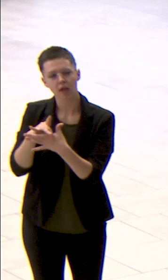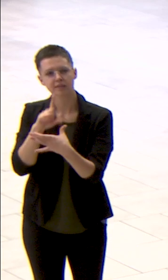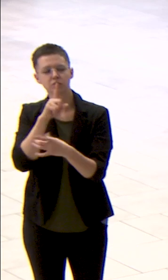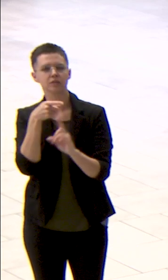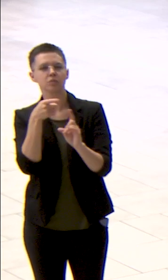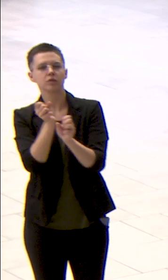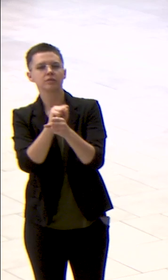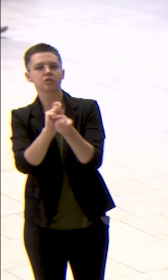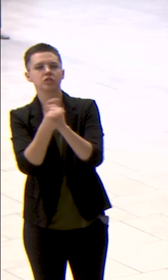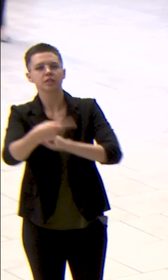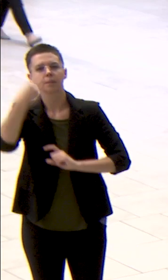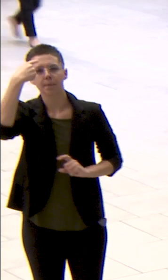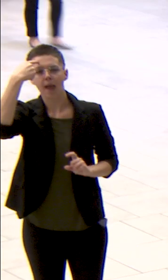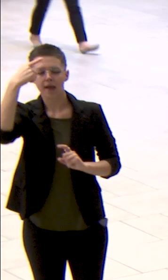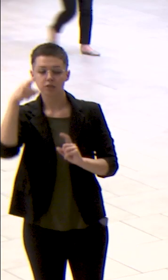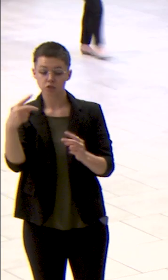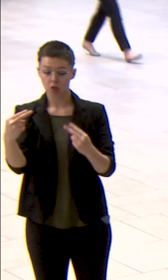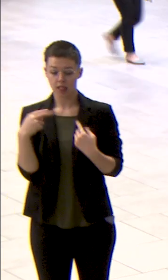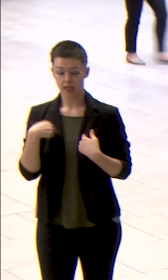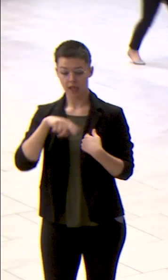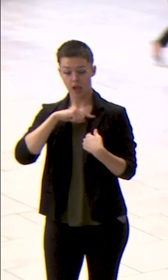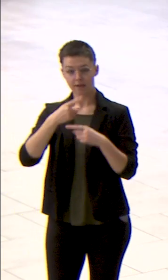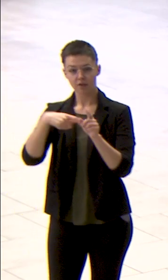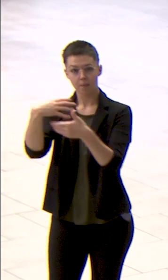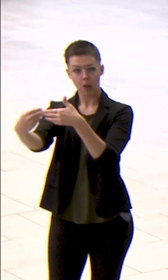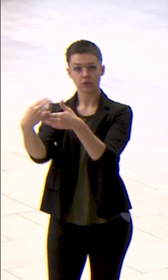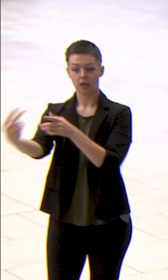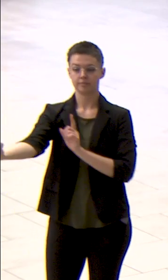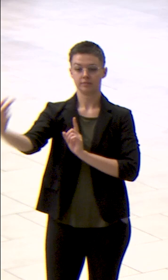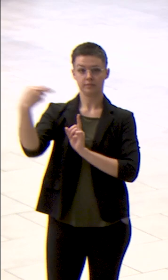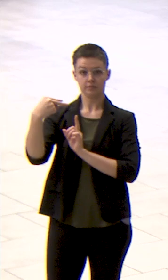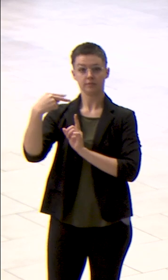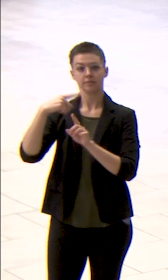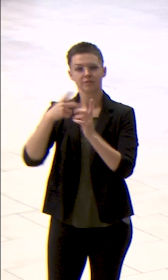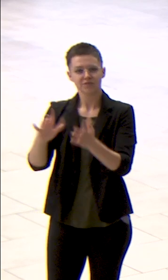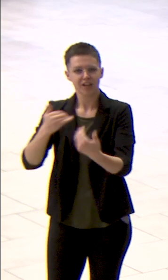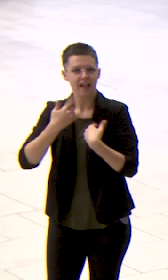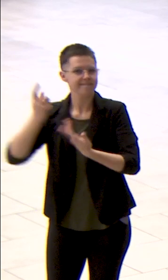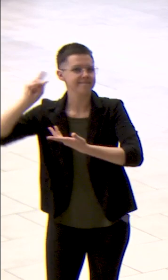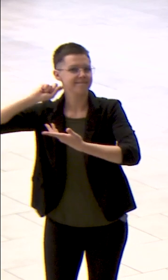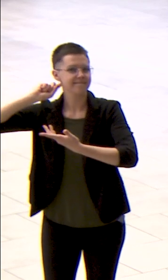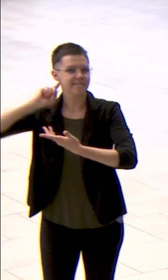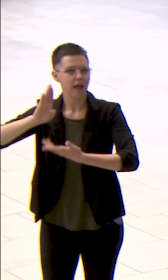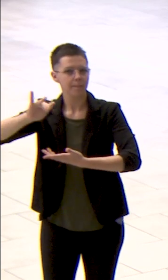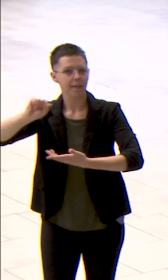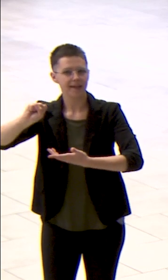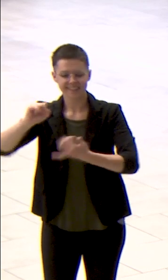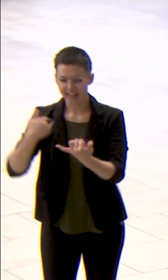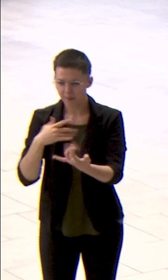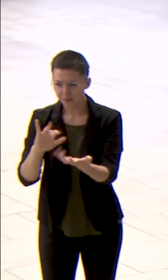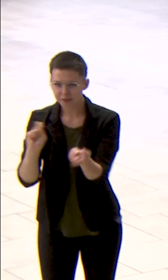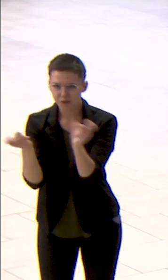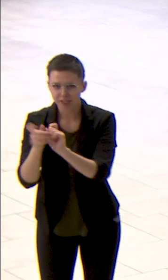changing minds. It's about saying, like, you're looking at us from the outside in and you have some preconceptions, and let us change your mind and